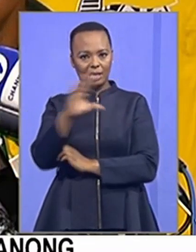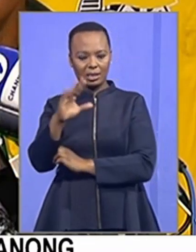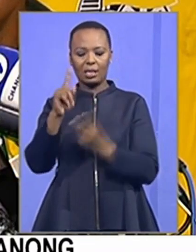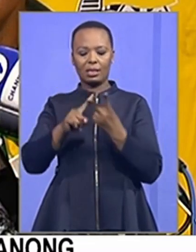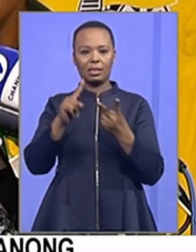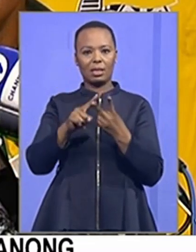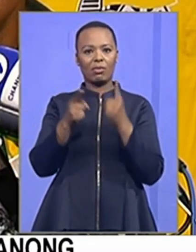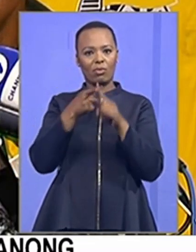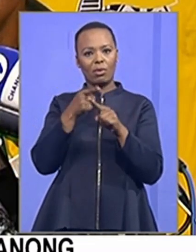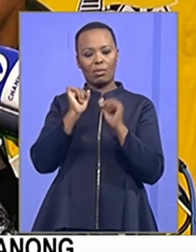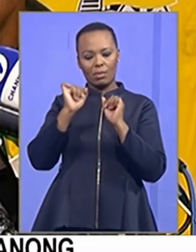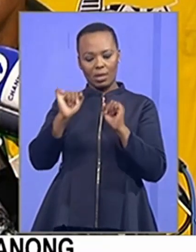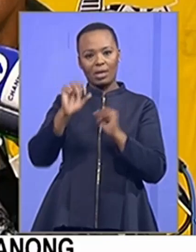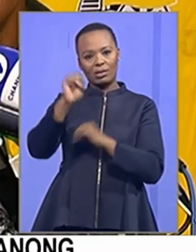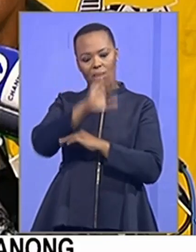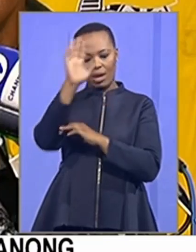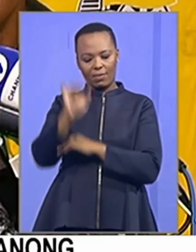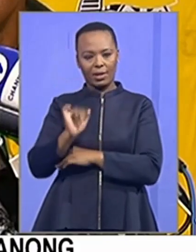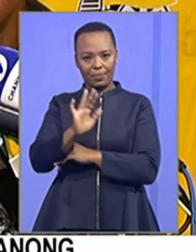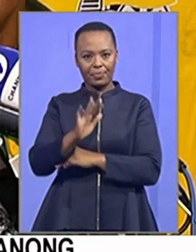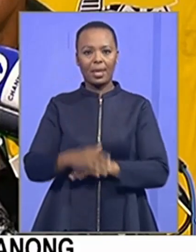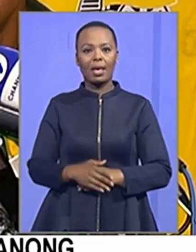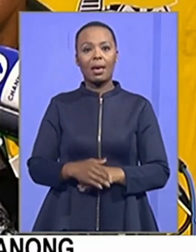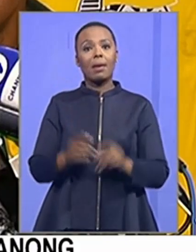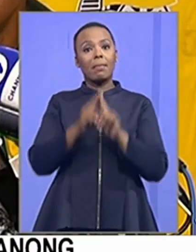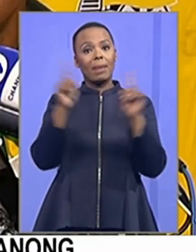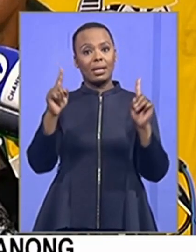Republic, but the NEC